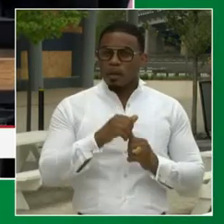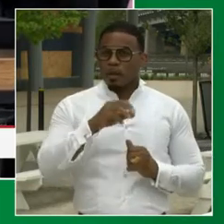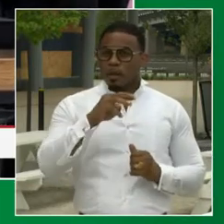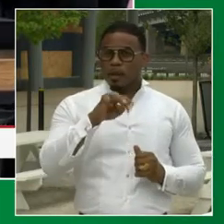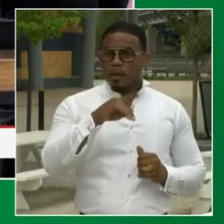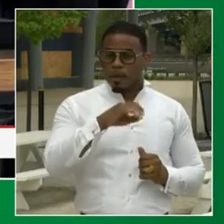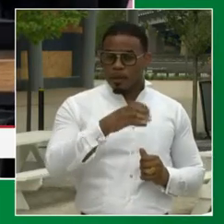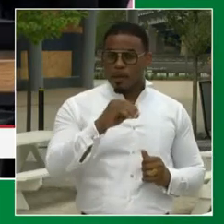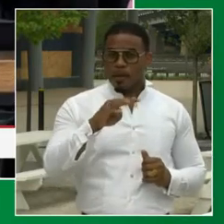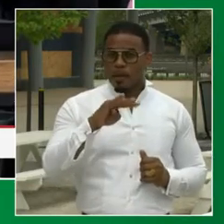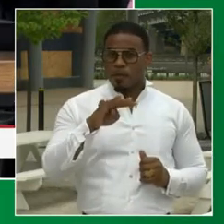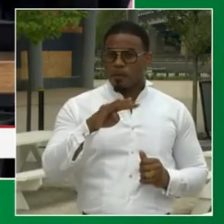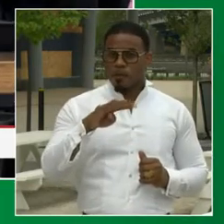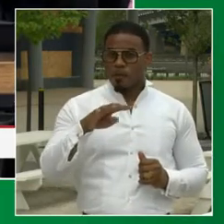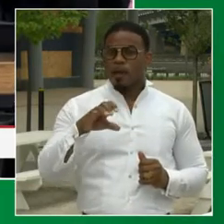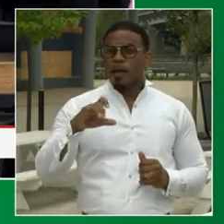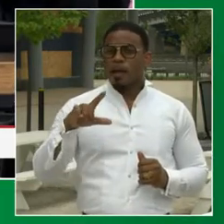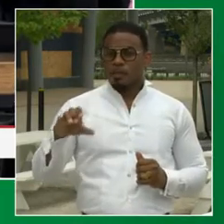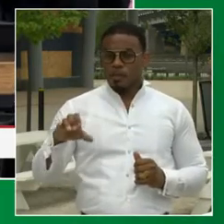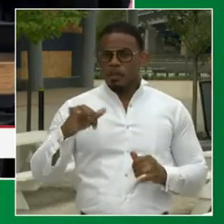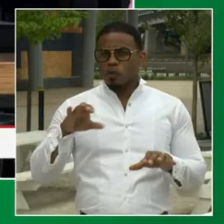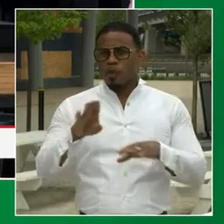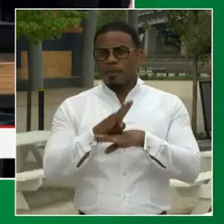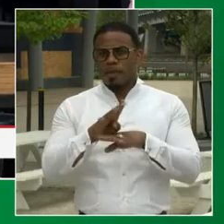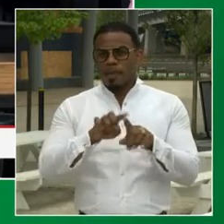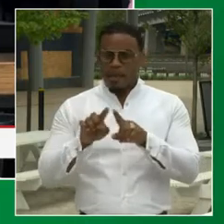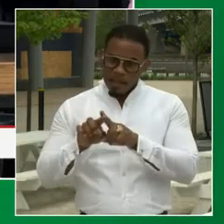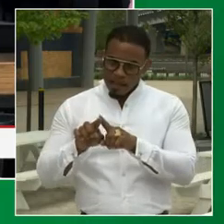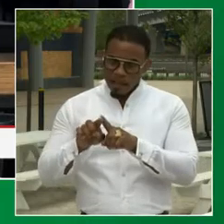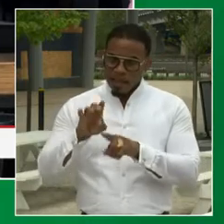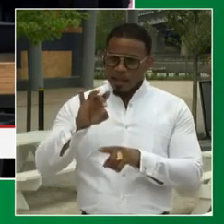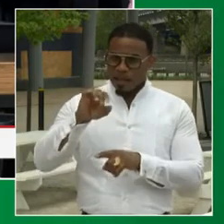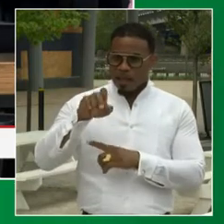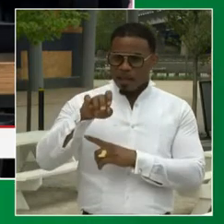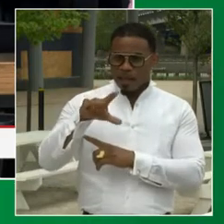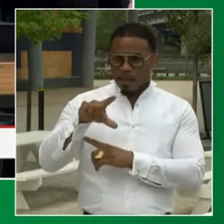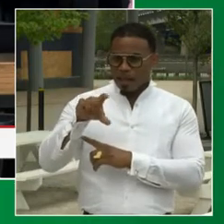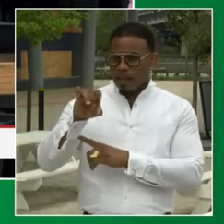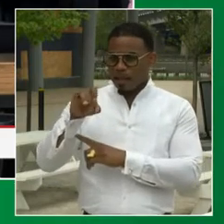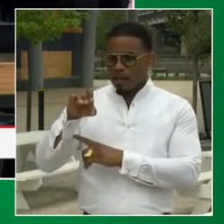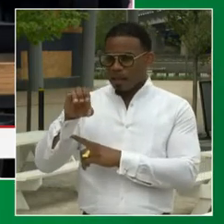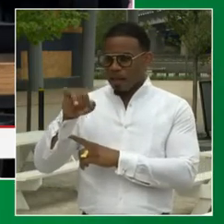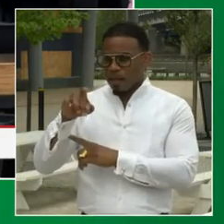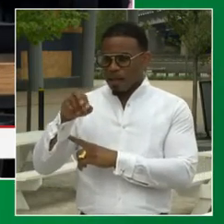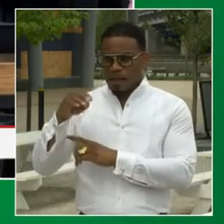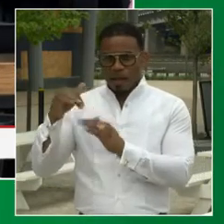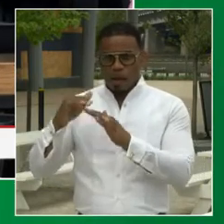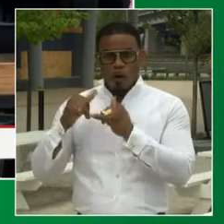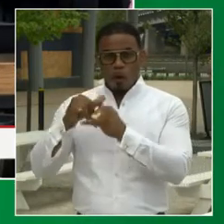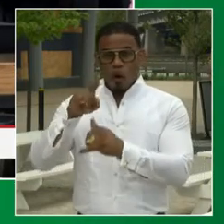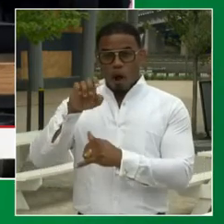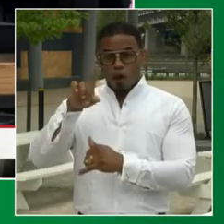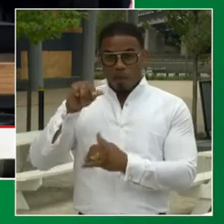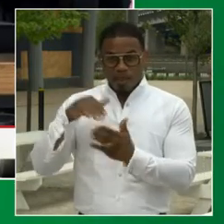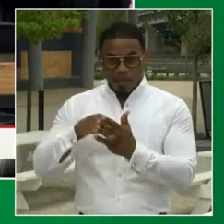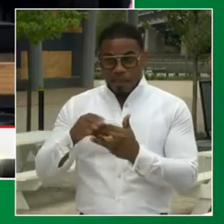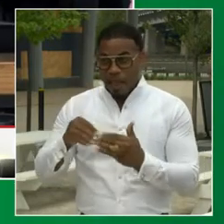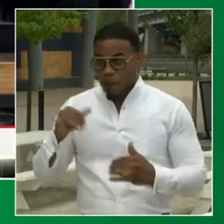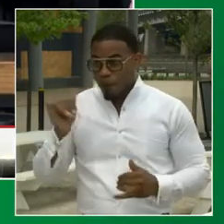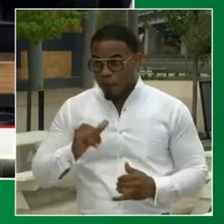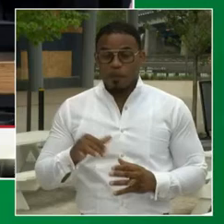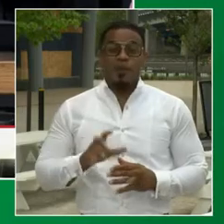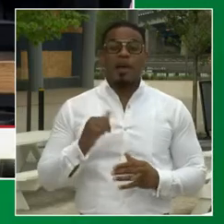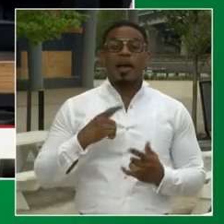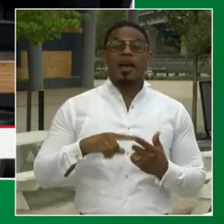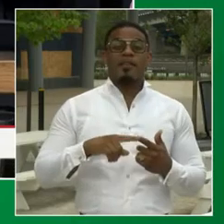Malice of Forethought, LLC, who is doing business as Capital Cider House. They were awarded $120,000.